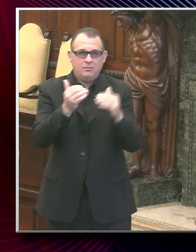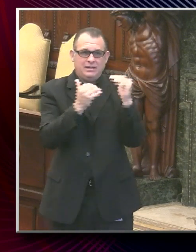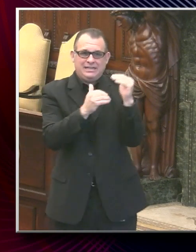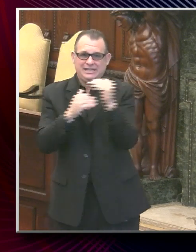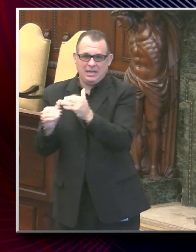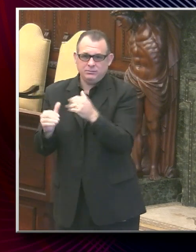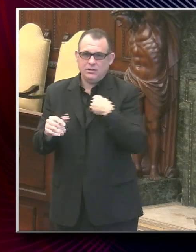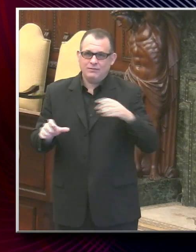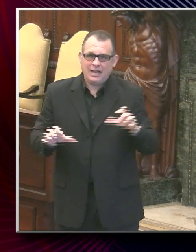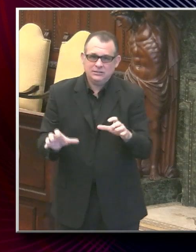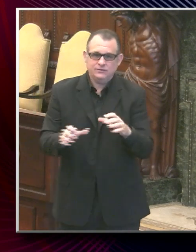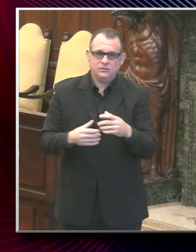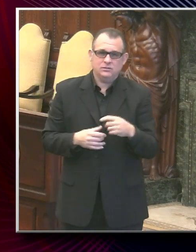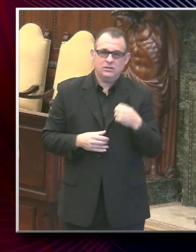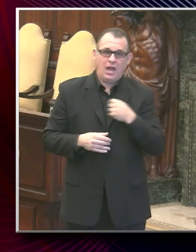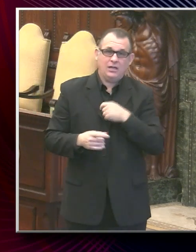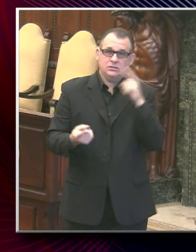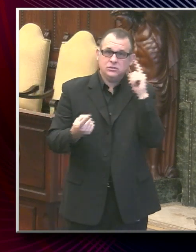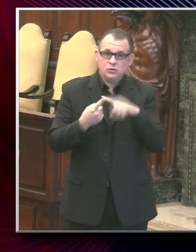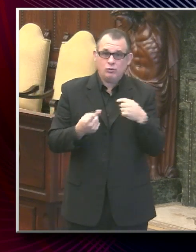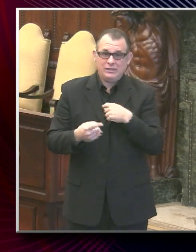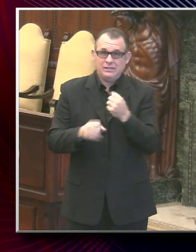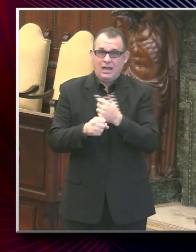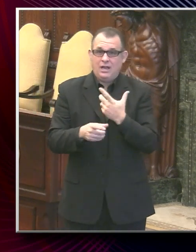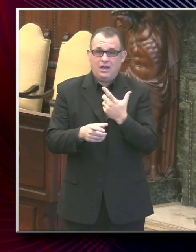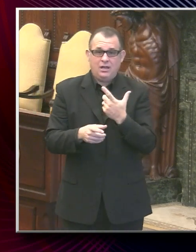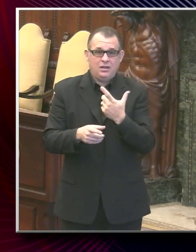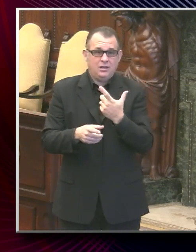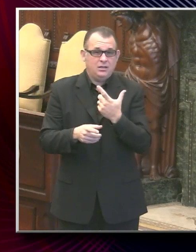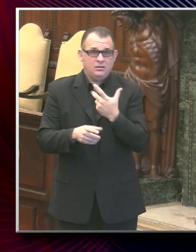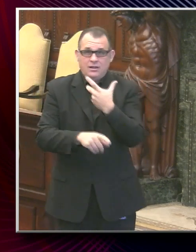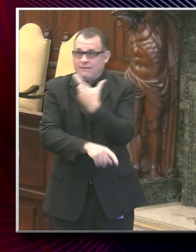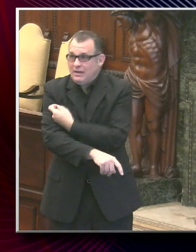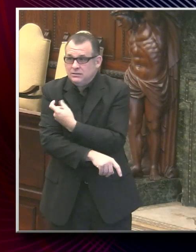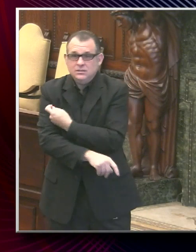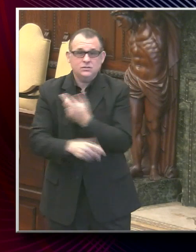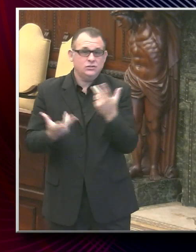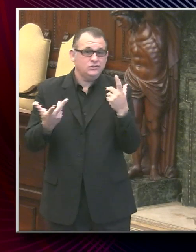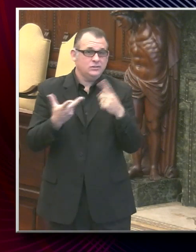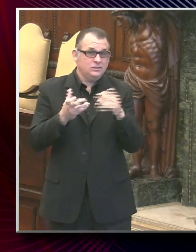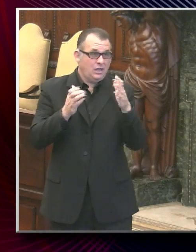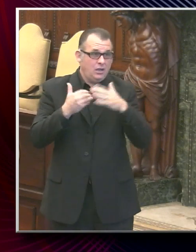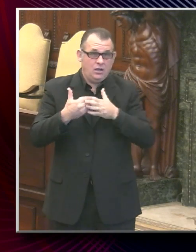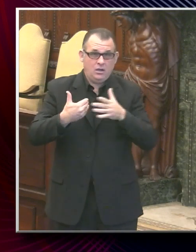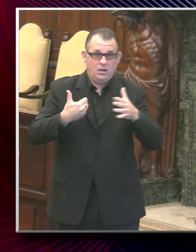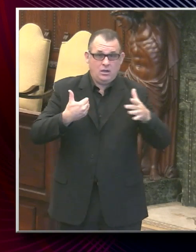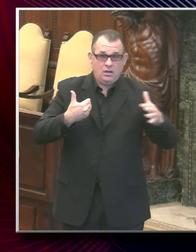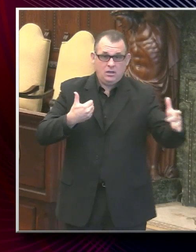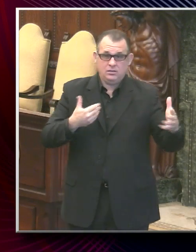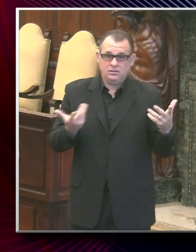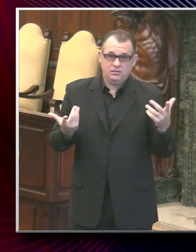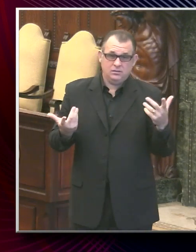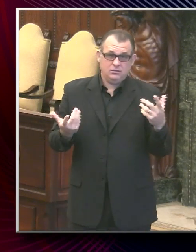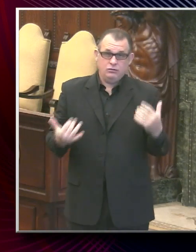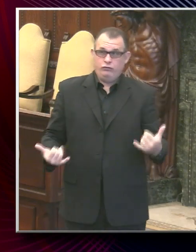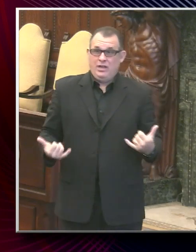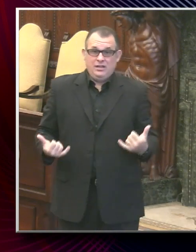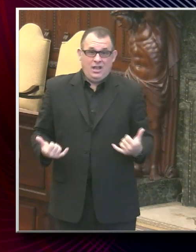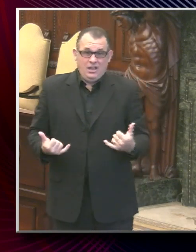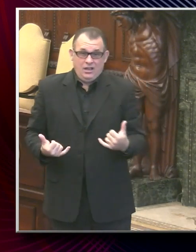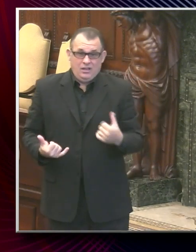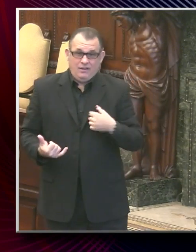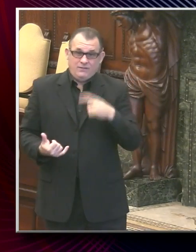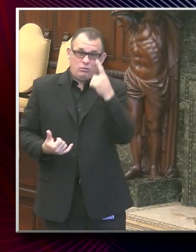until we deploy a vaccine. That's going to be some period of time. And so this is just one piece of that overall strategy and